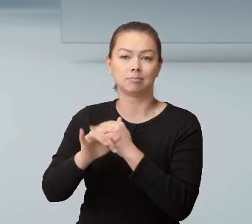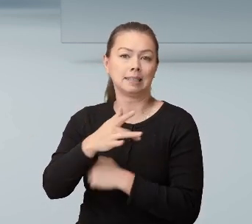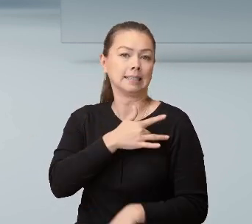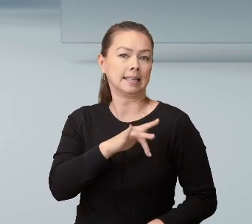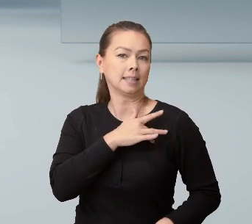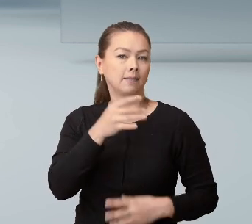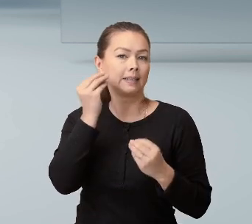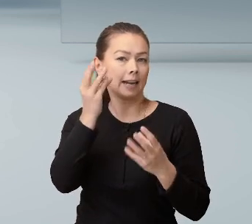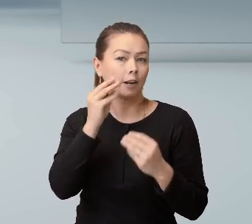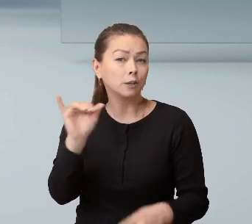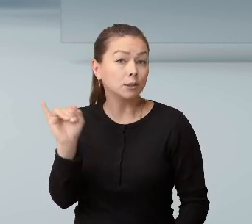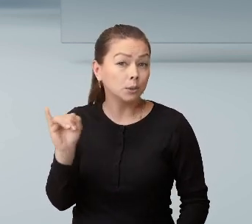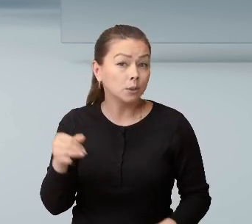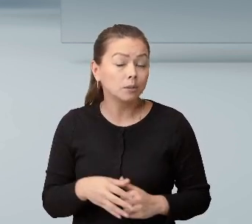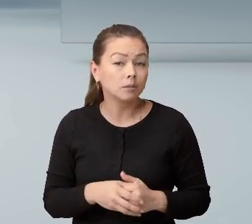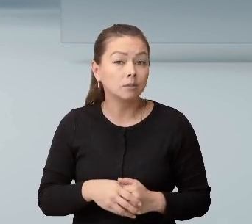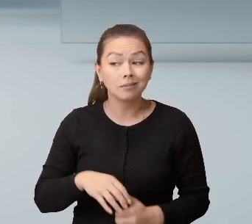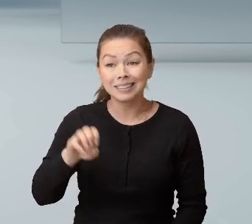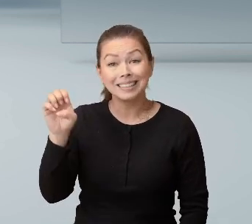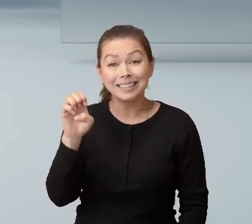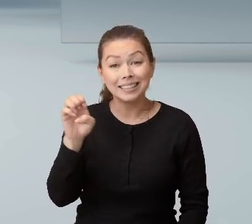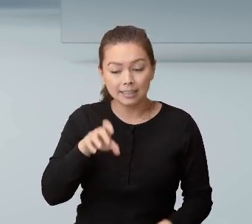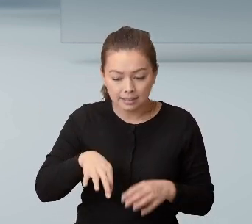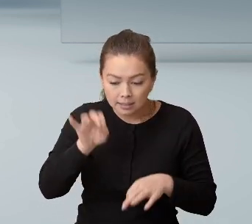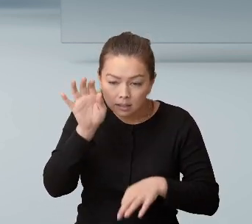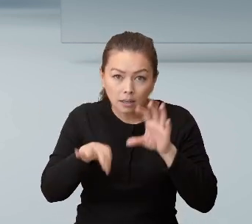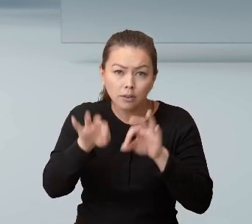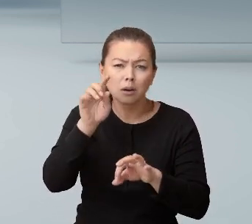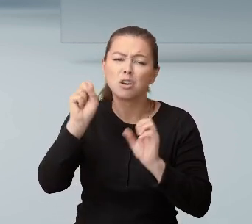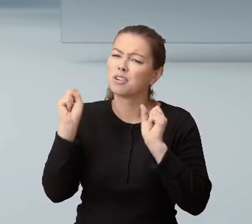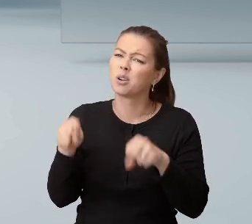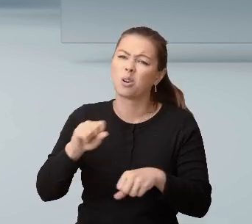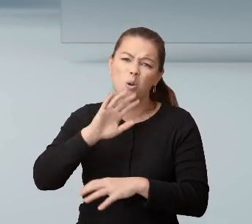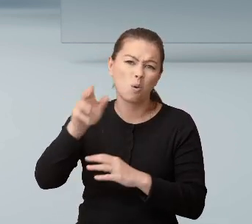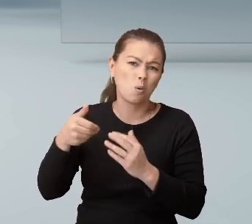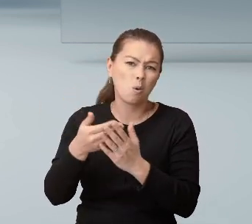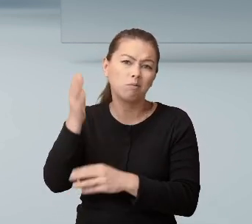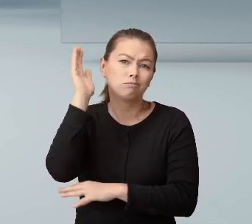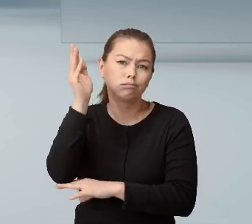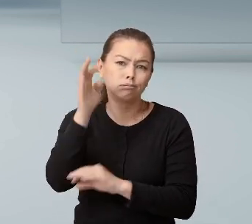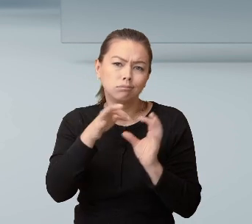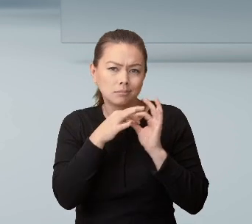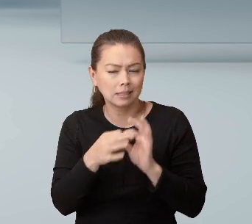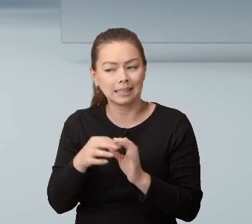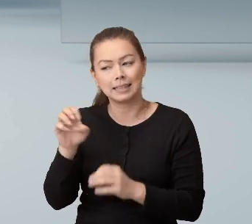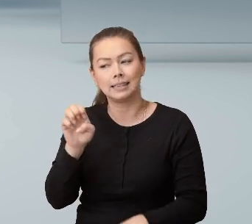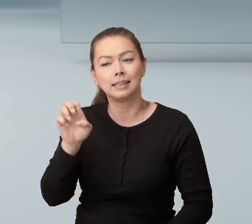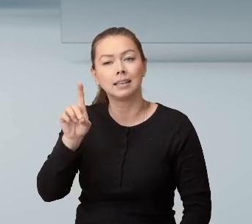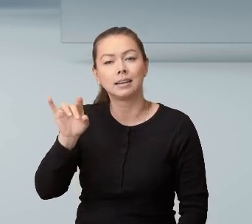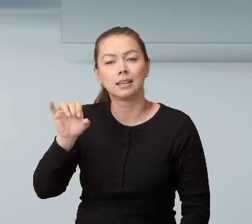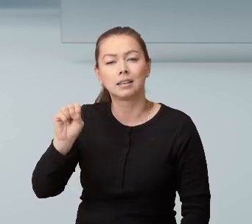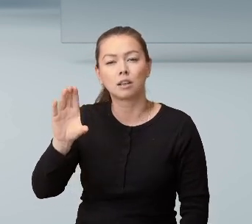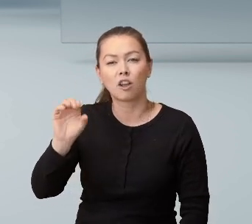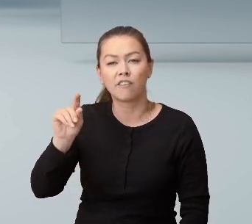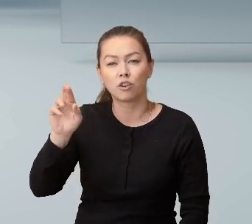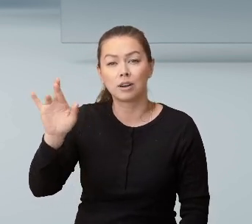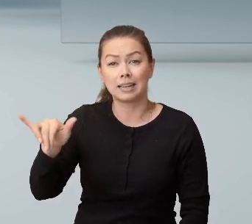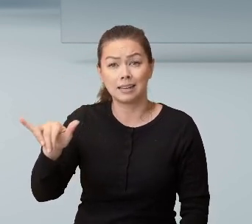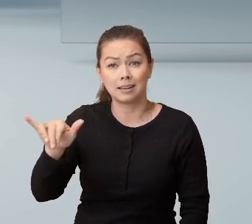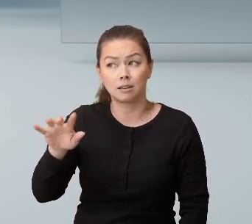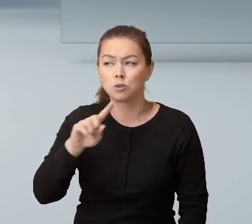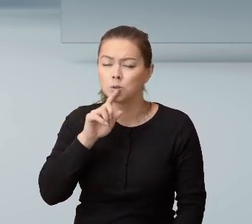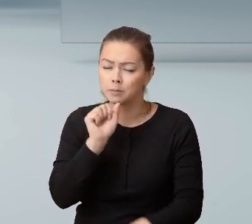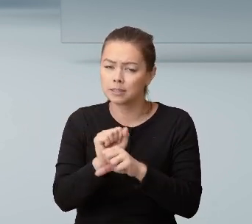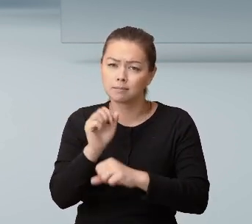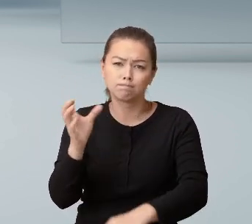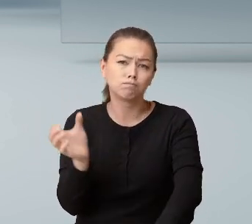well. And also things like e-discovery. We could spend a whole session on e-discovery. That tool is very powerful and effective. And if you're